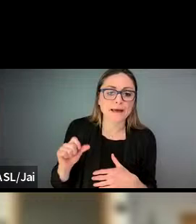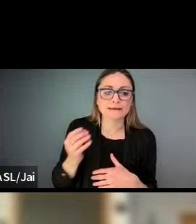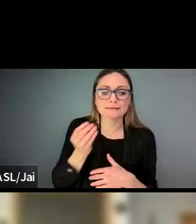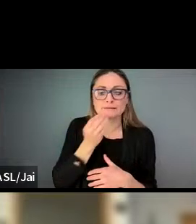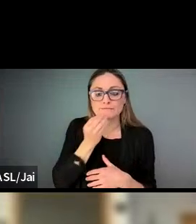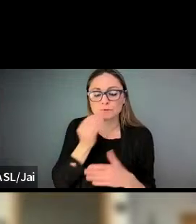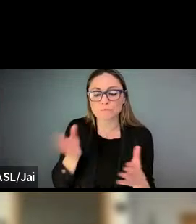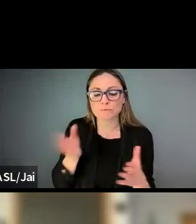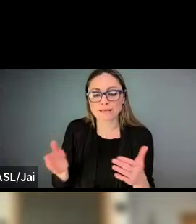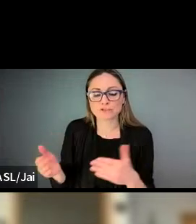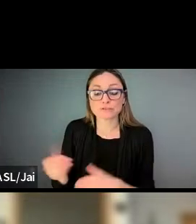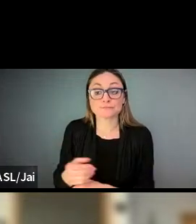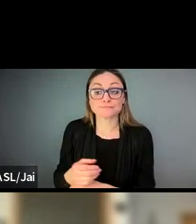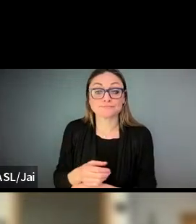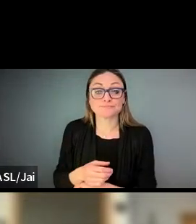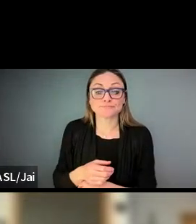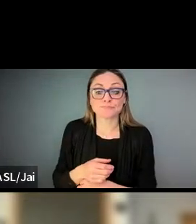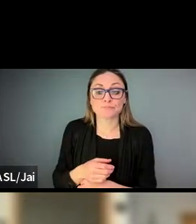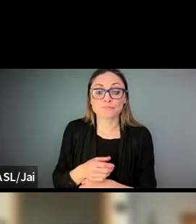that kind of thing.